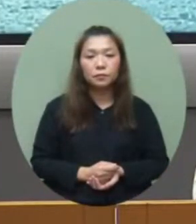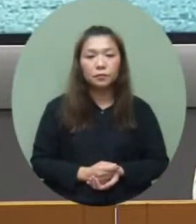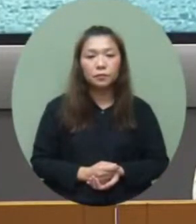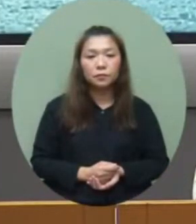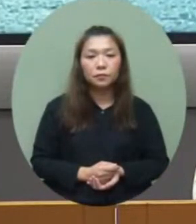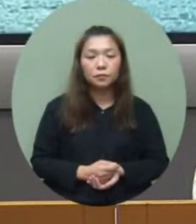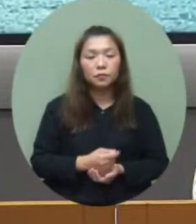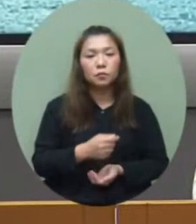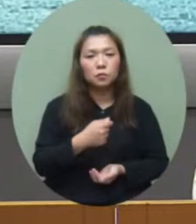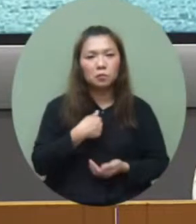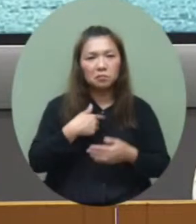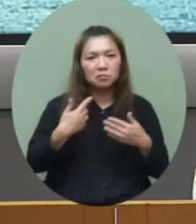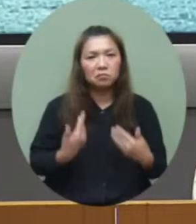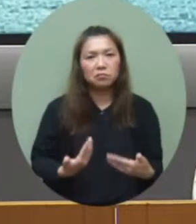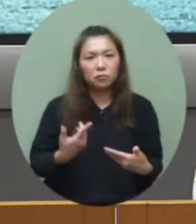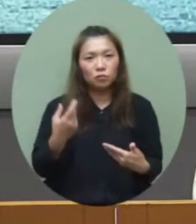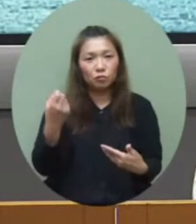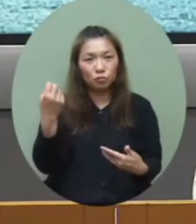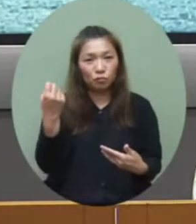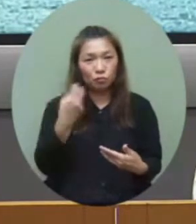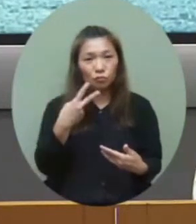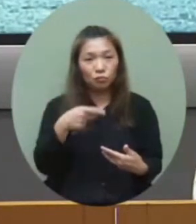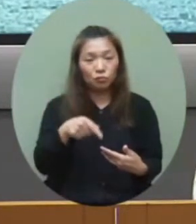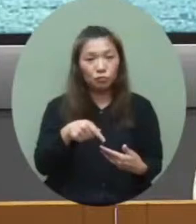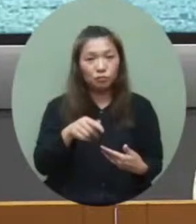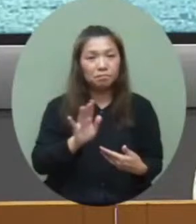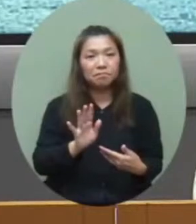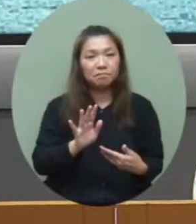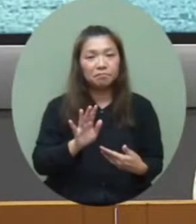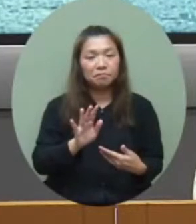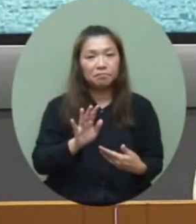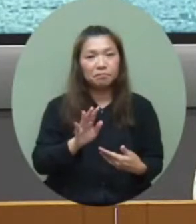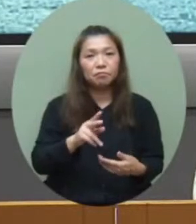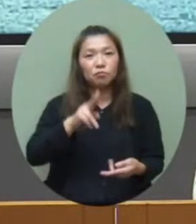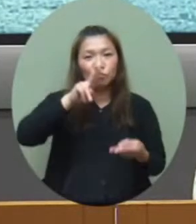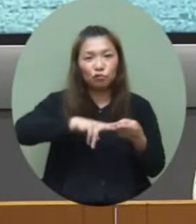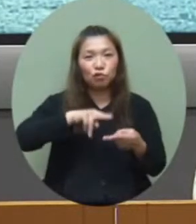Sending people with subvariant to the